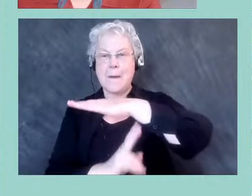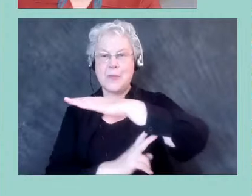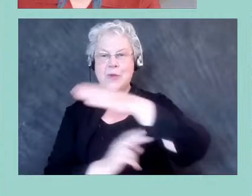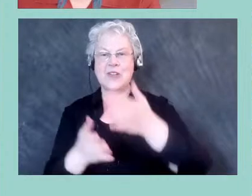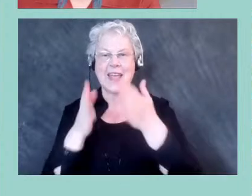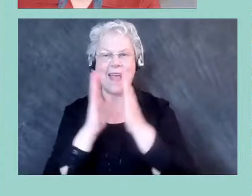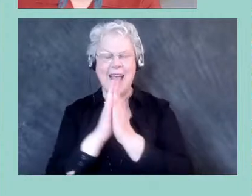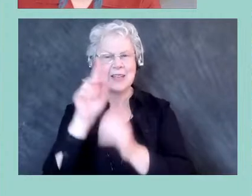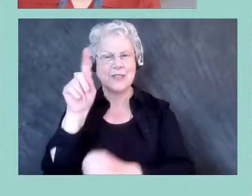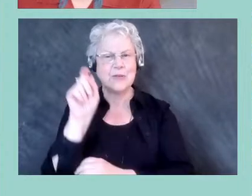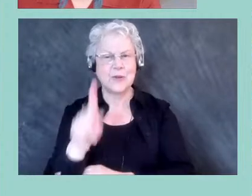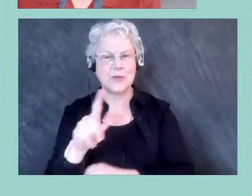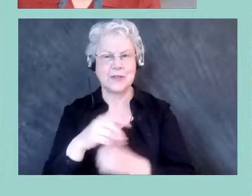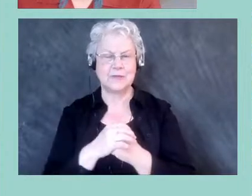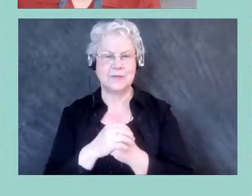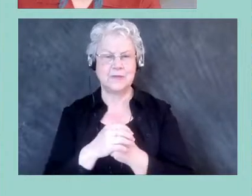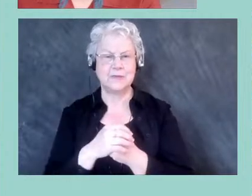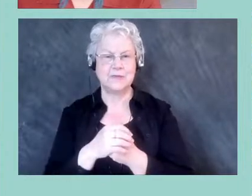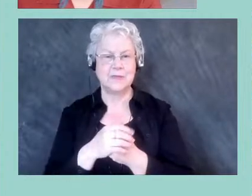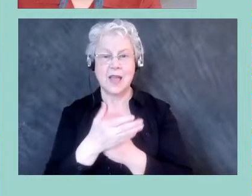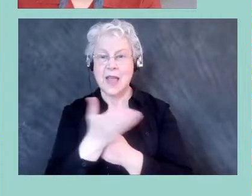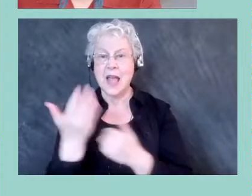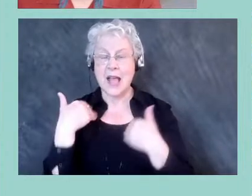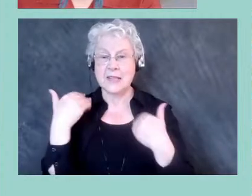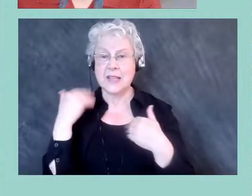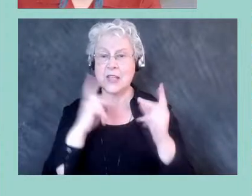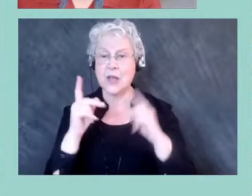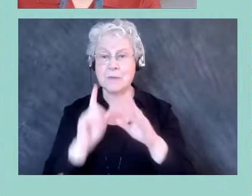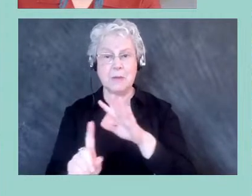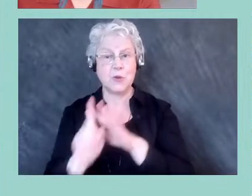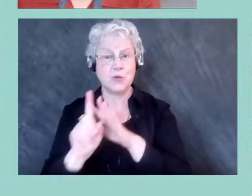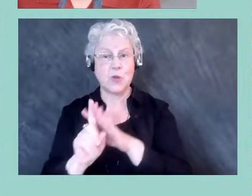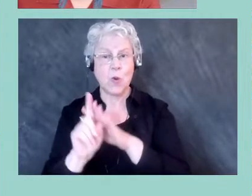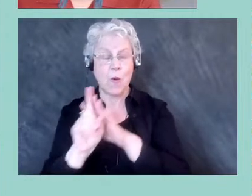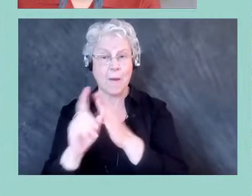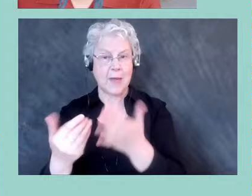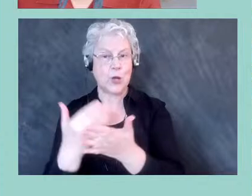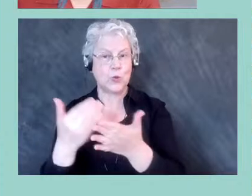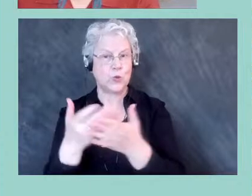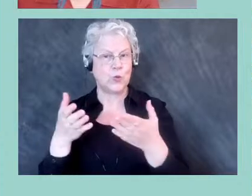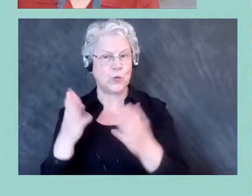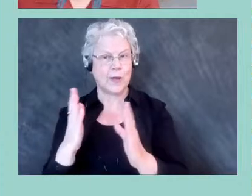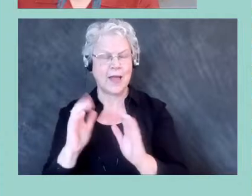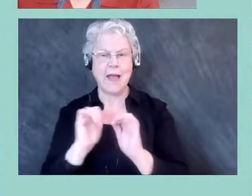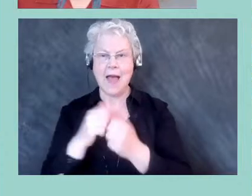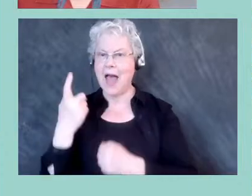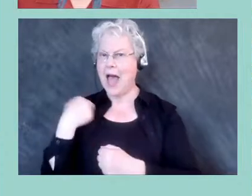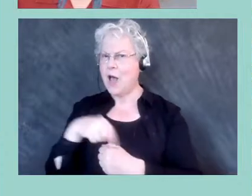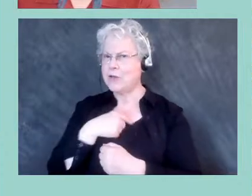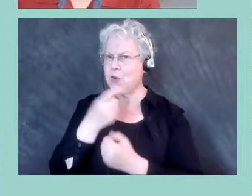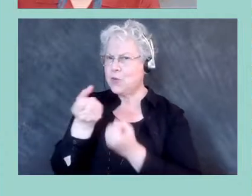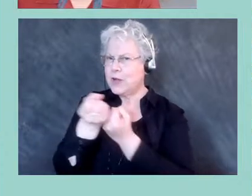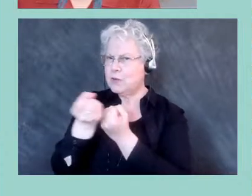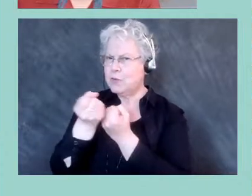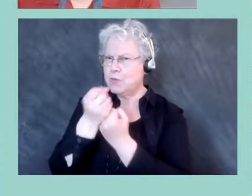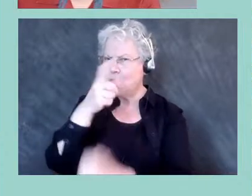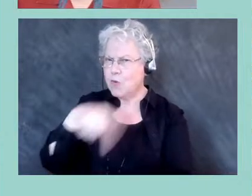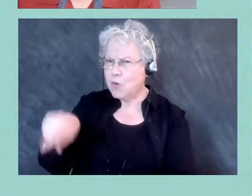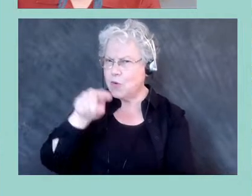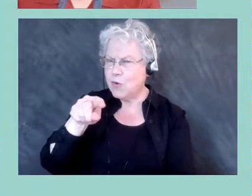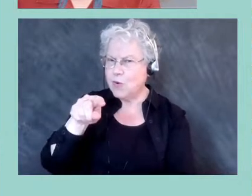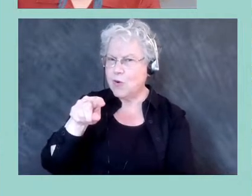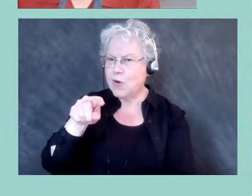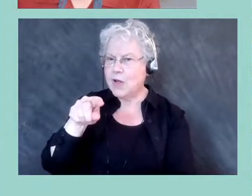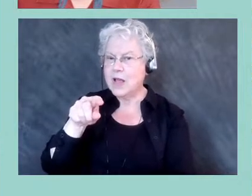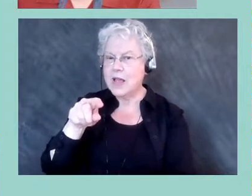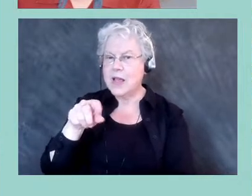question, as our young people show up in our communities in new ways, how will we show up for them? Will we